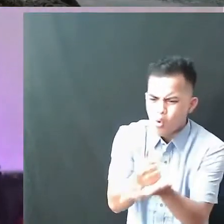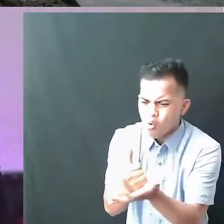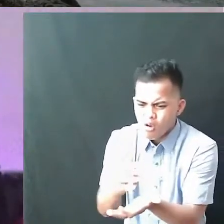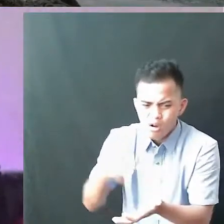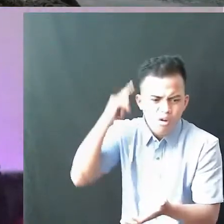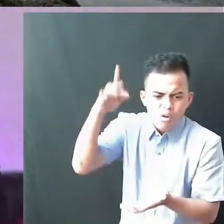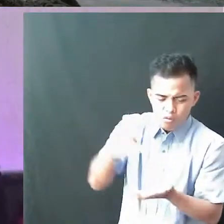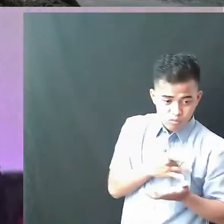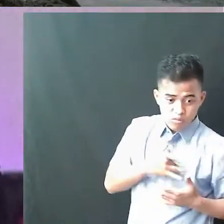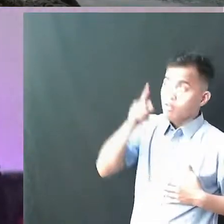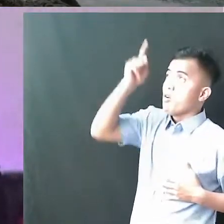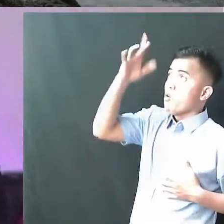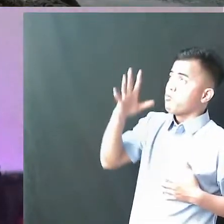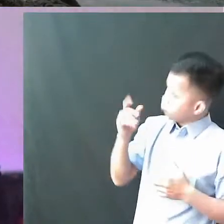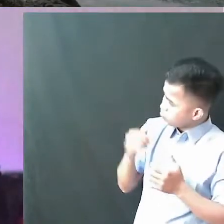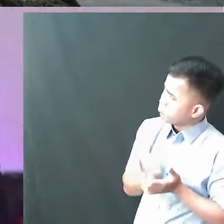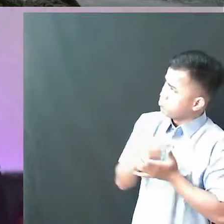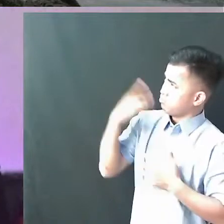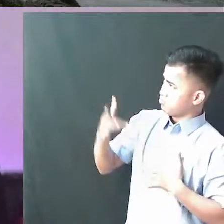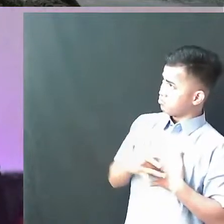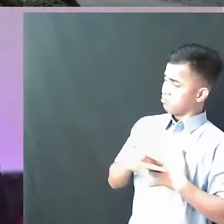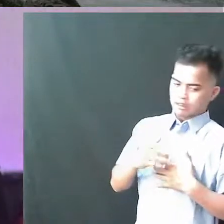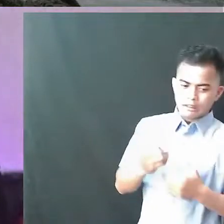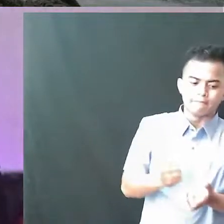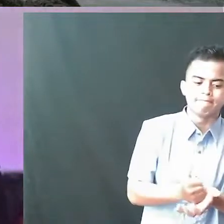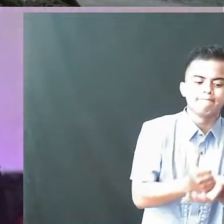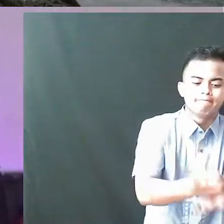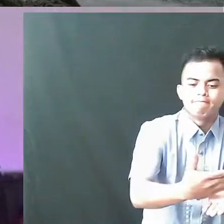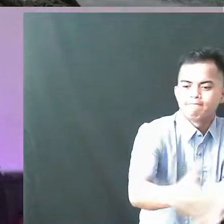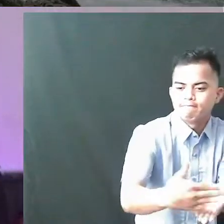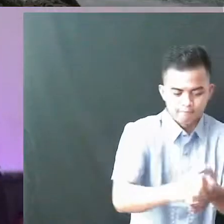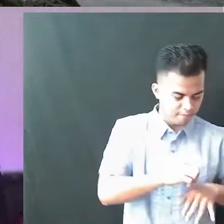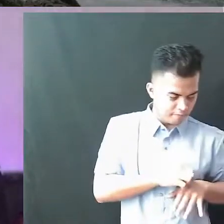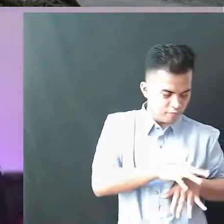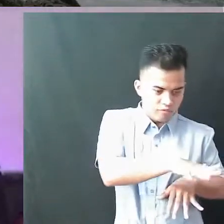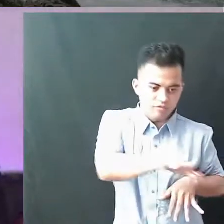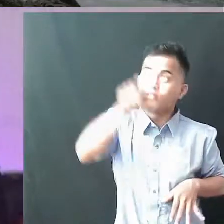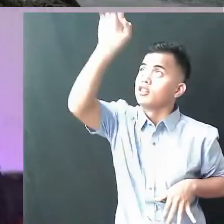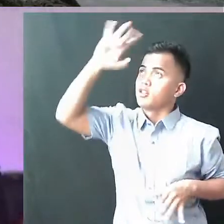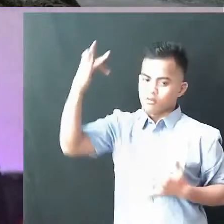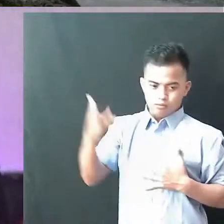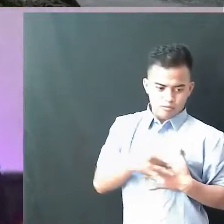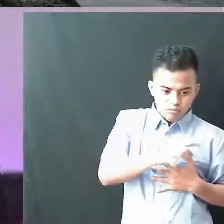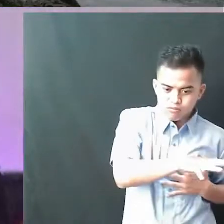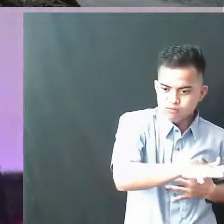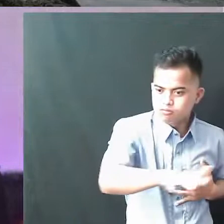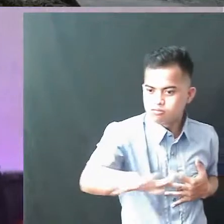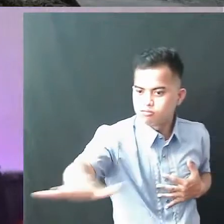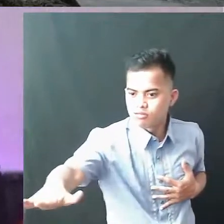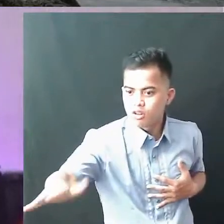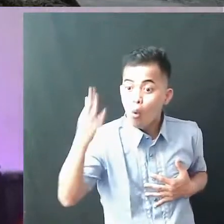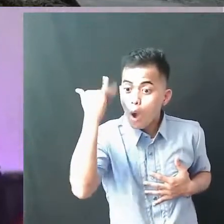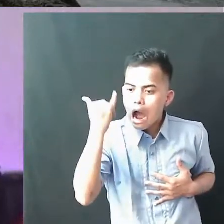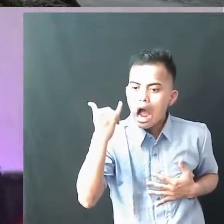And verse 23, Ukini akong gibuhat tungod ug angan sa maayong